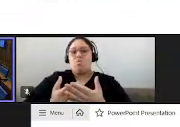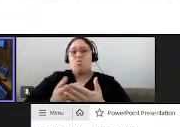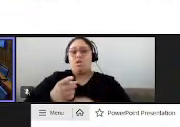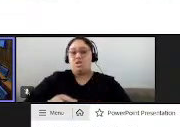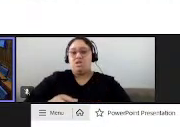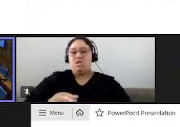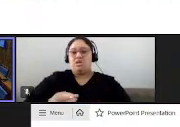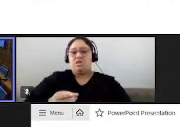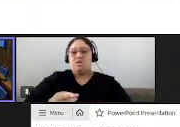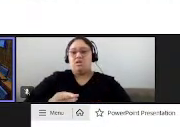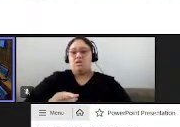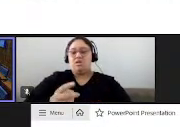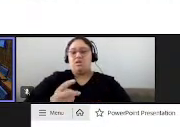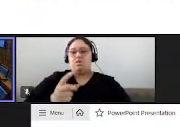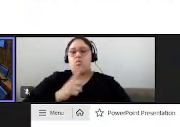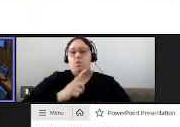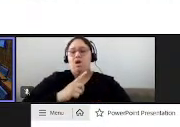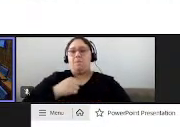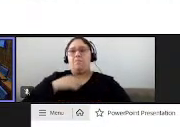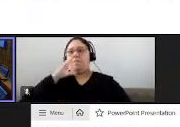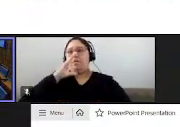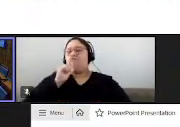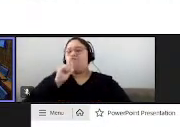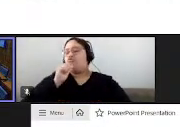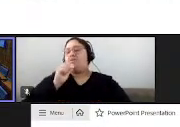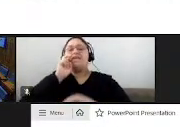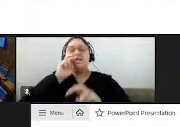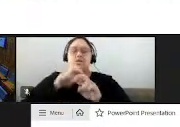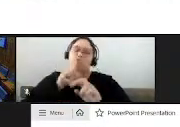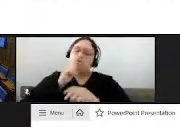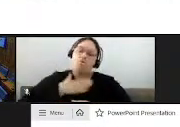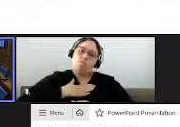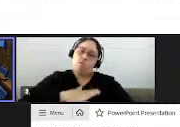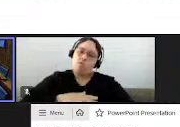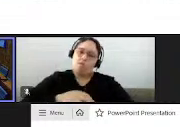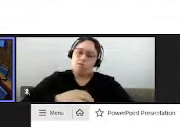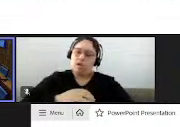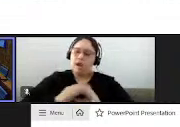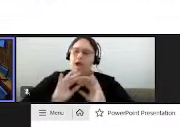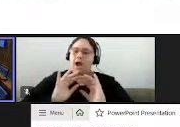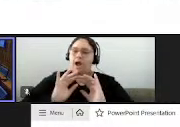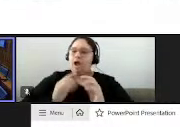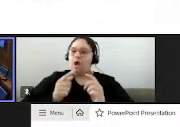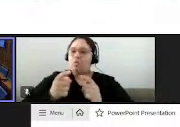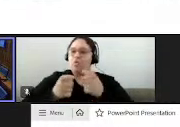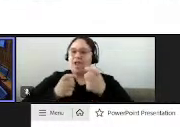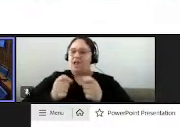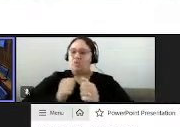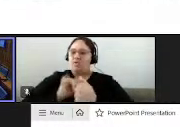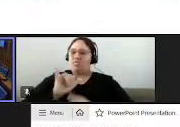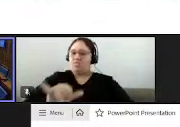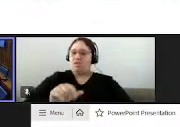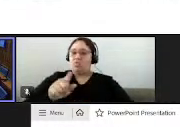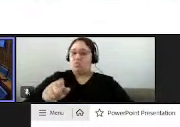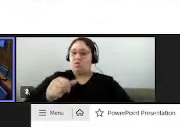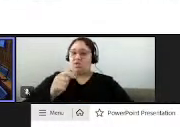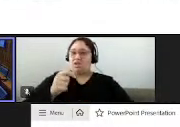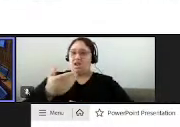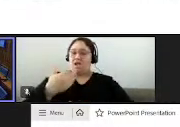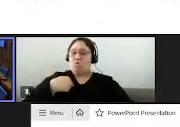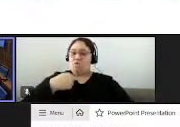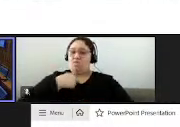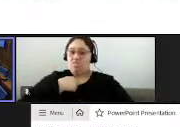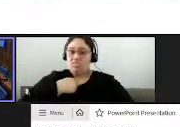be needed, because I tend to believe it's a need, not a want. How are you dealing with that? Are we shortchanging